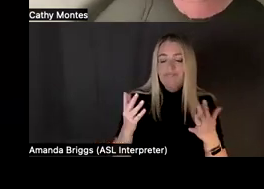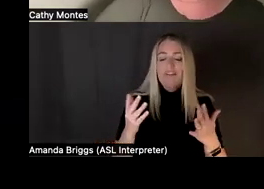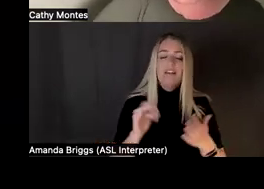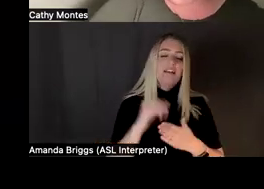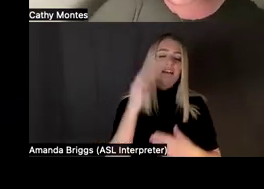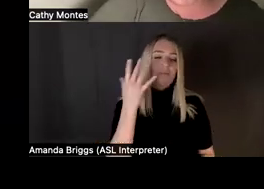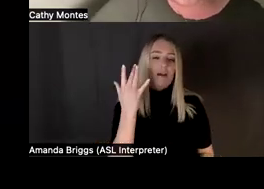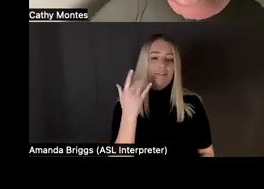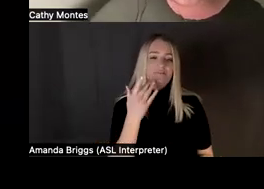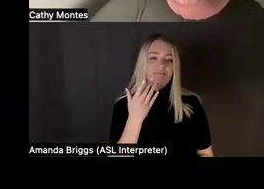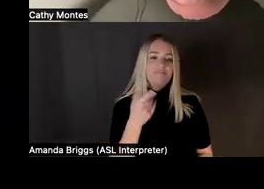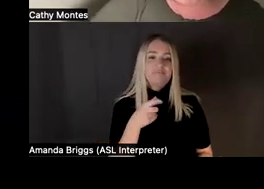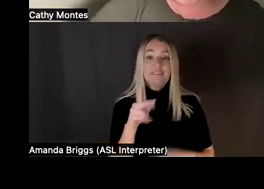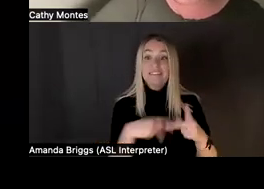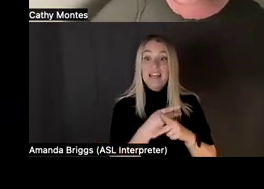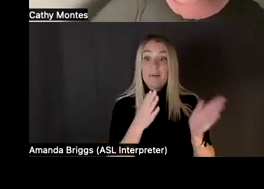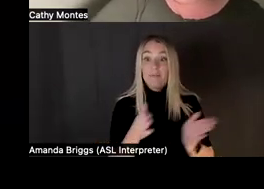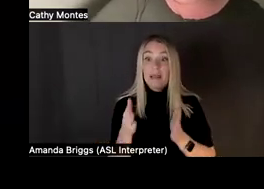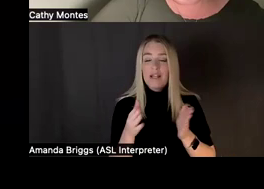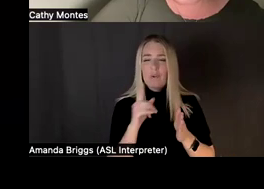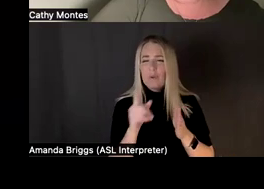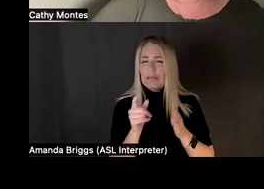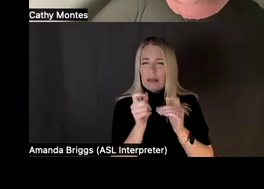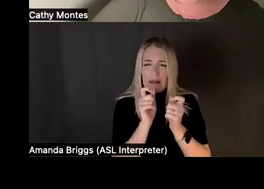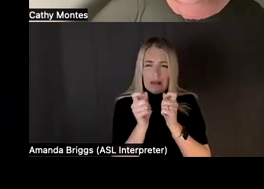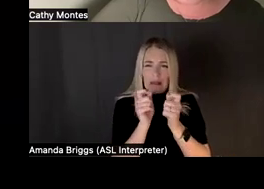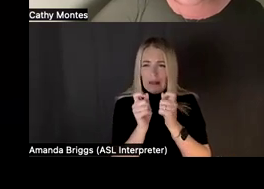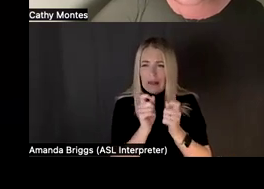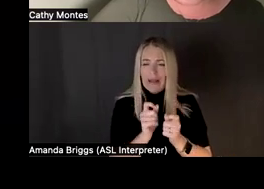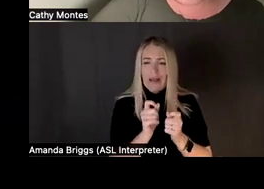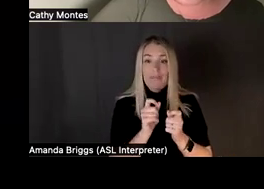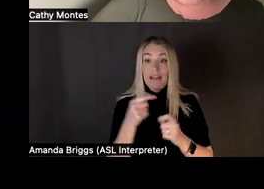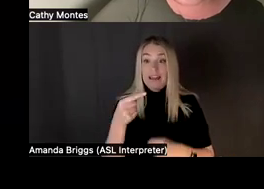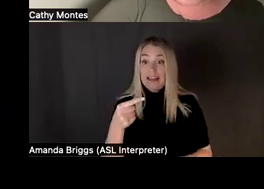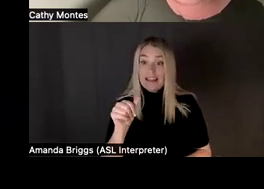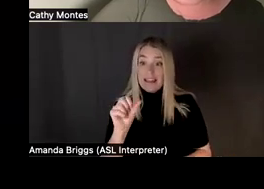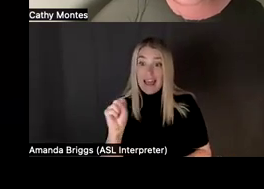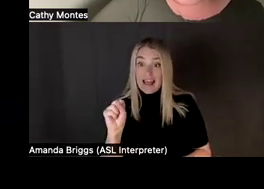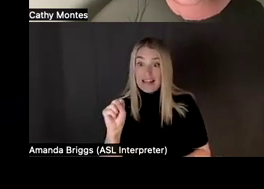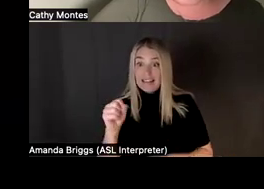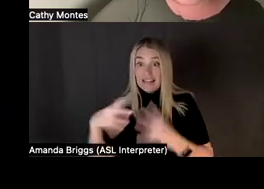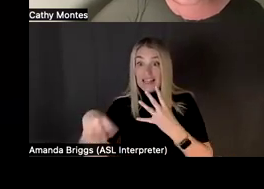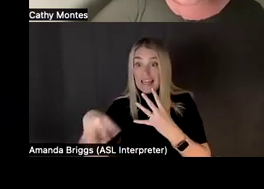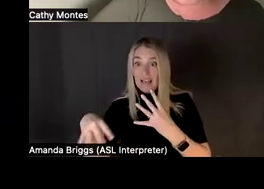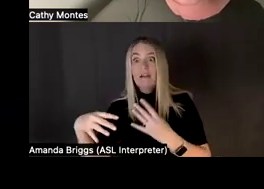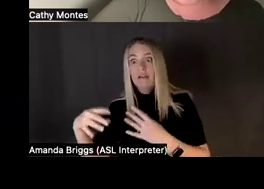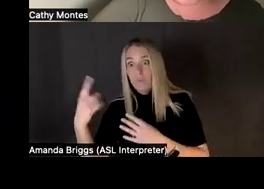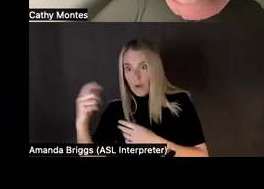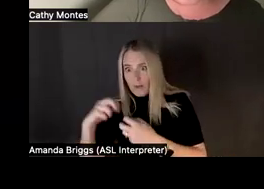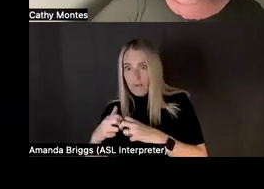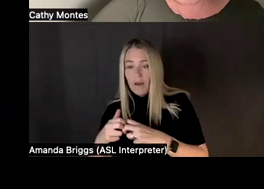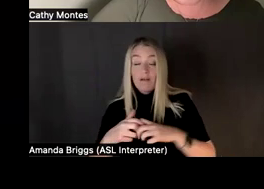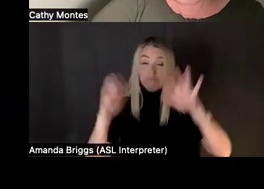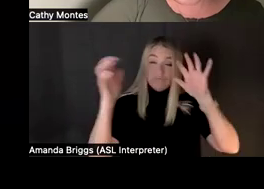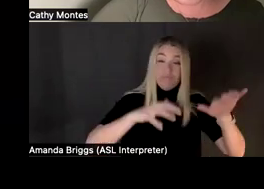this type of planning is so nuanced. A gas leak is one thing, torrential downpouring is